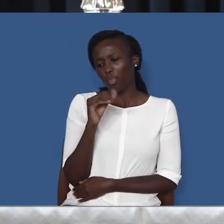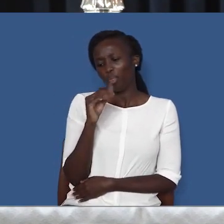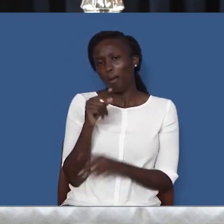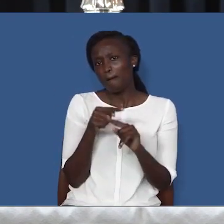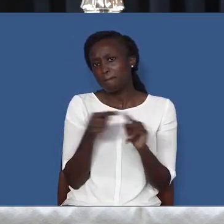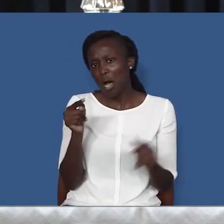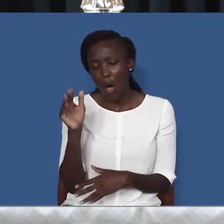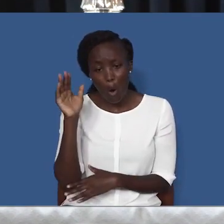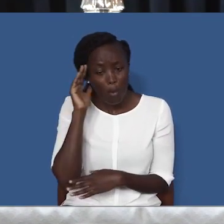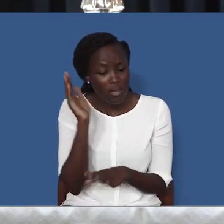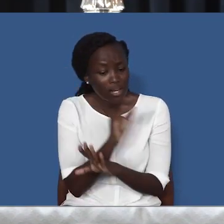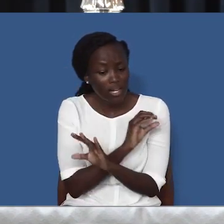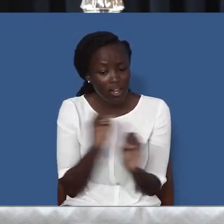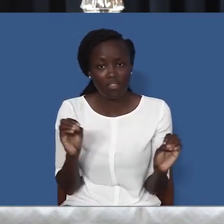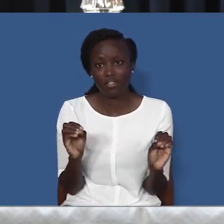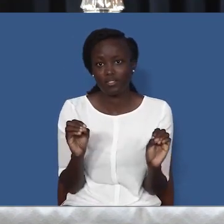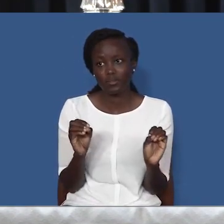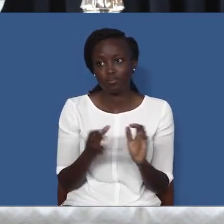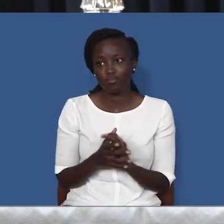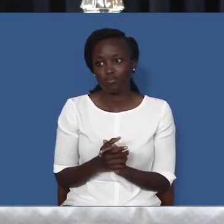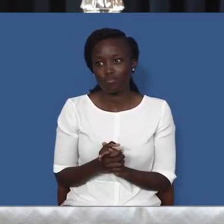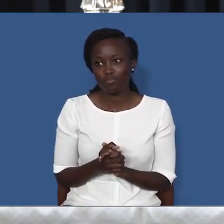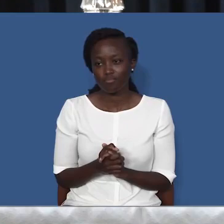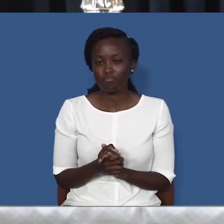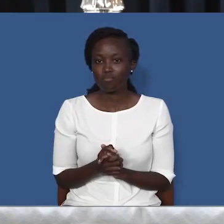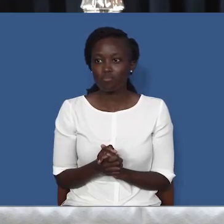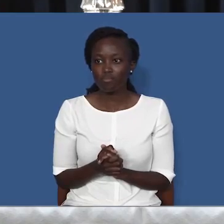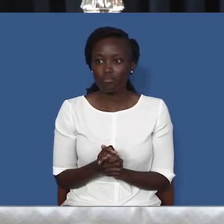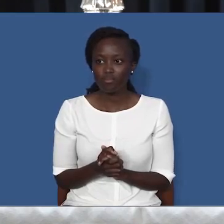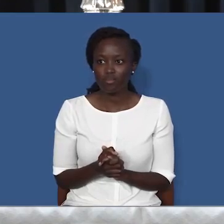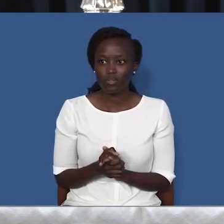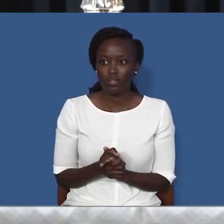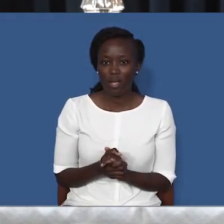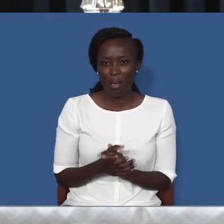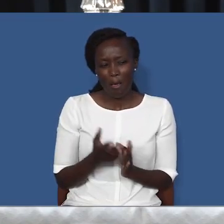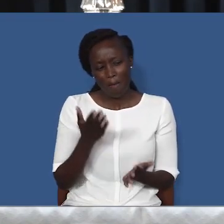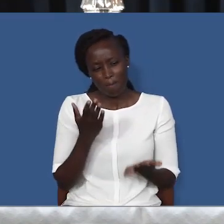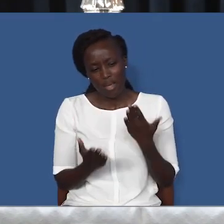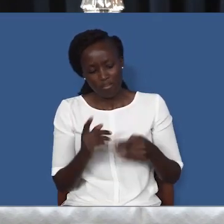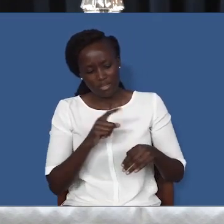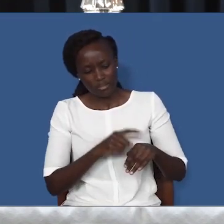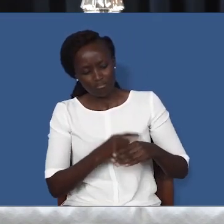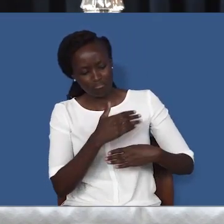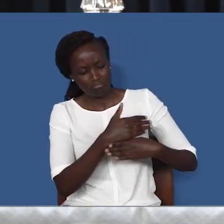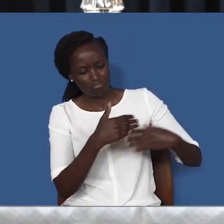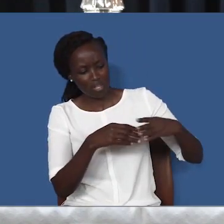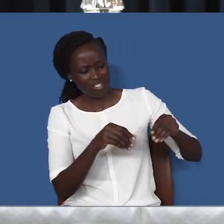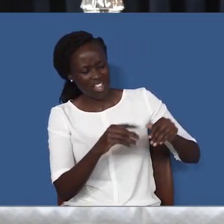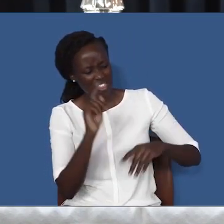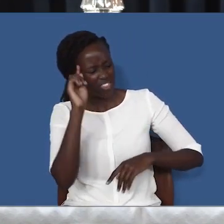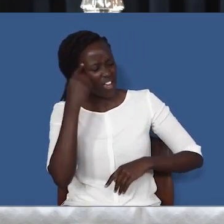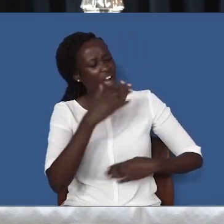not obey his will. You know, it may look as you're building a strong house, but if it has